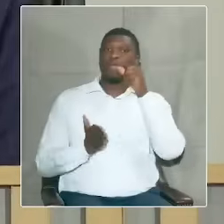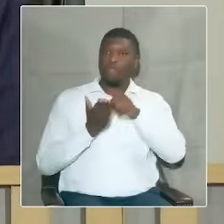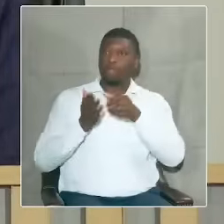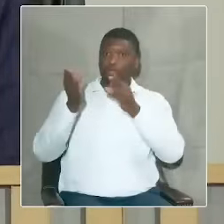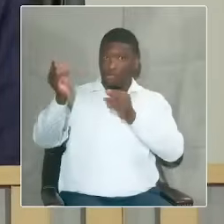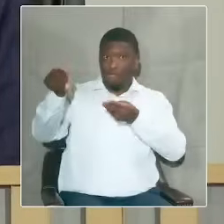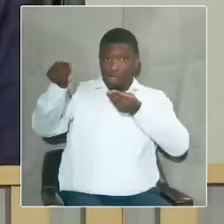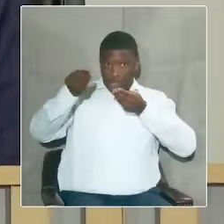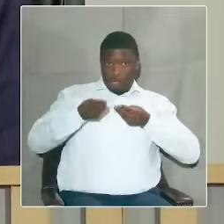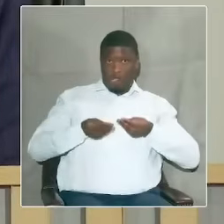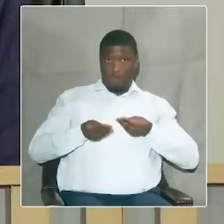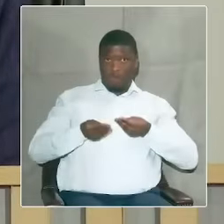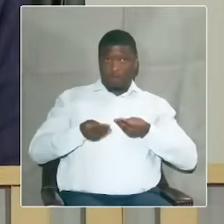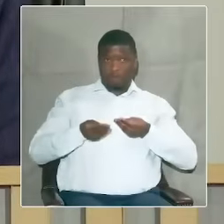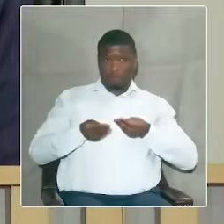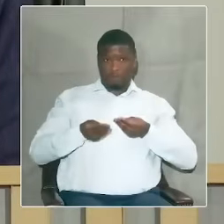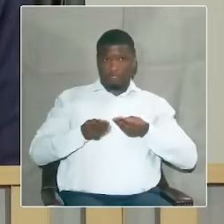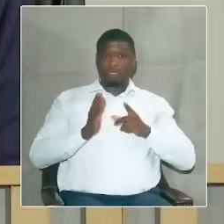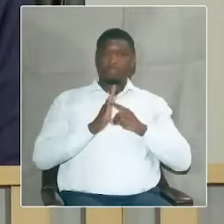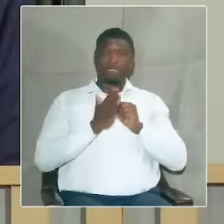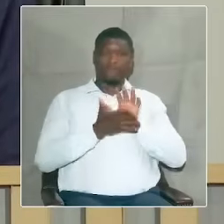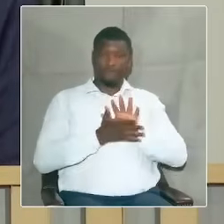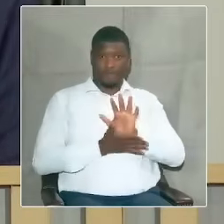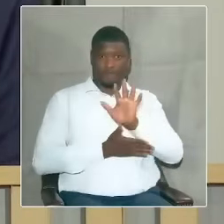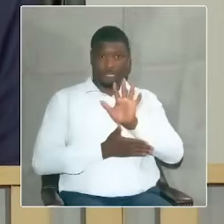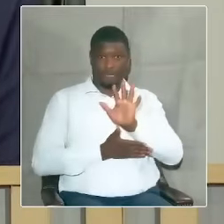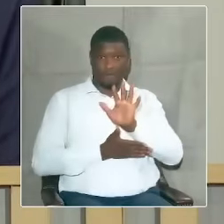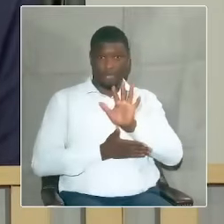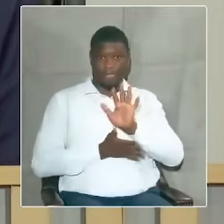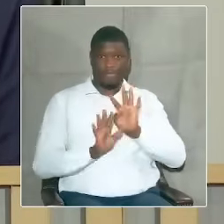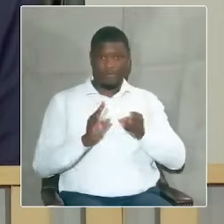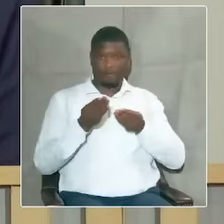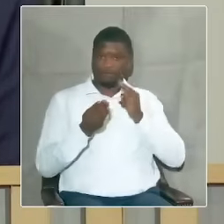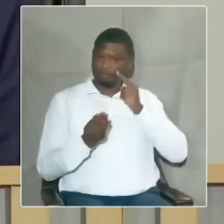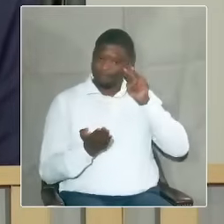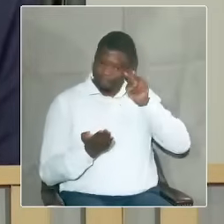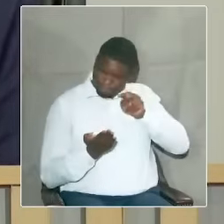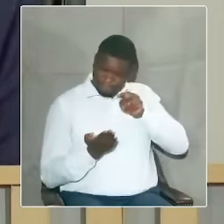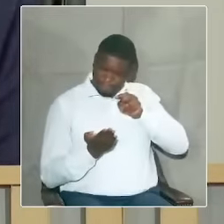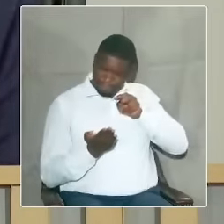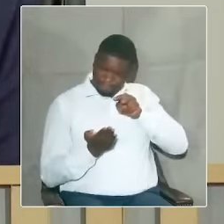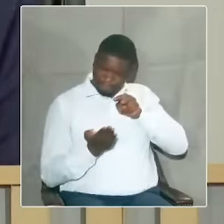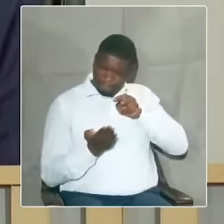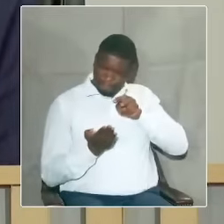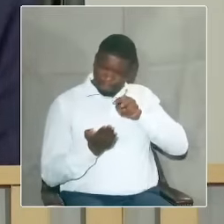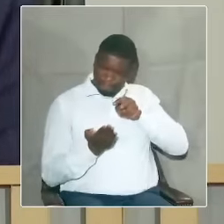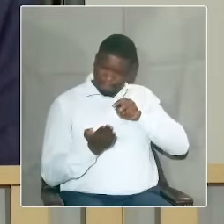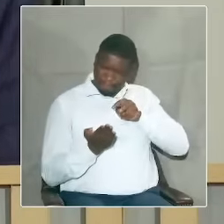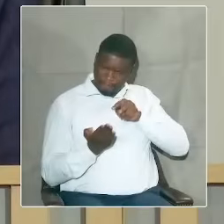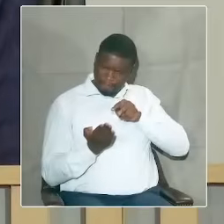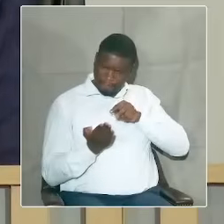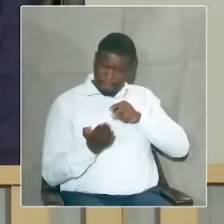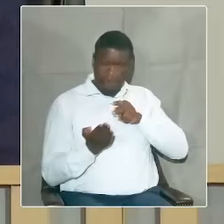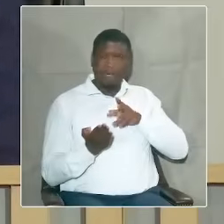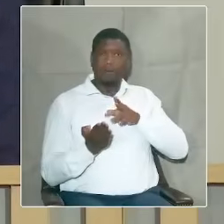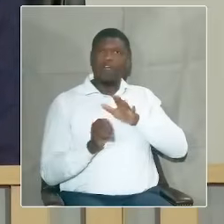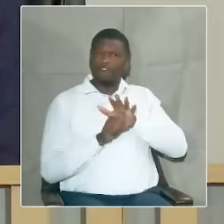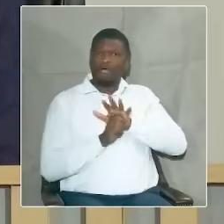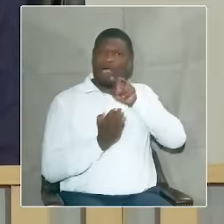me, the 15th, when I look at it, I scanned